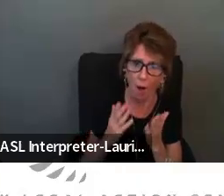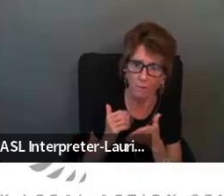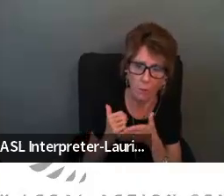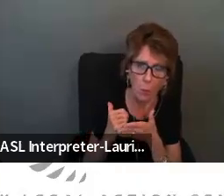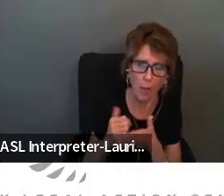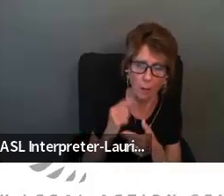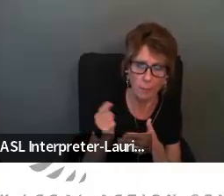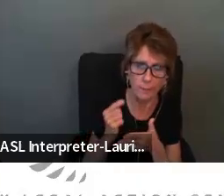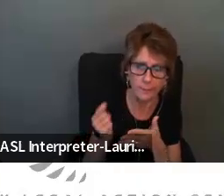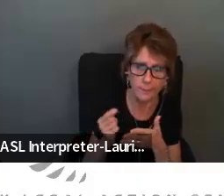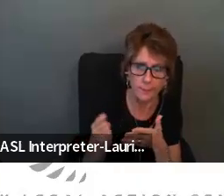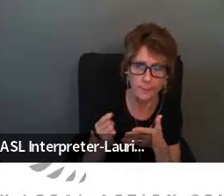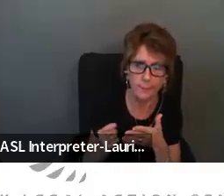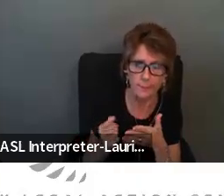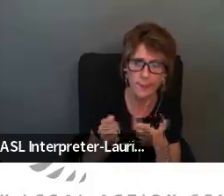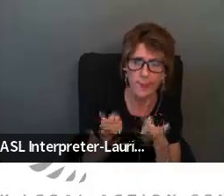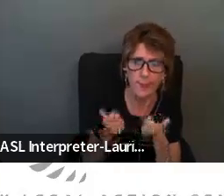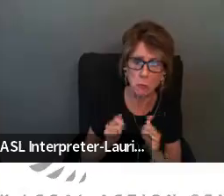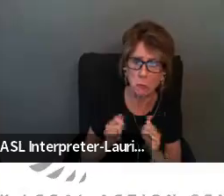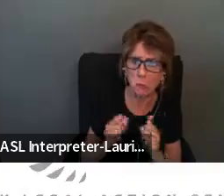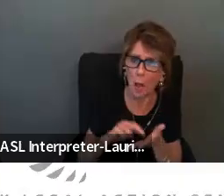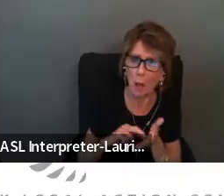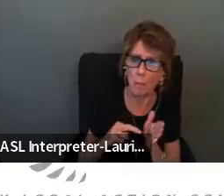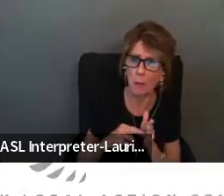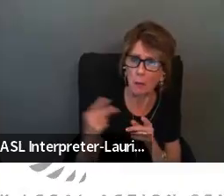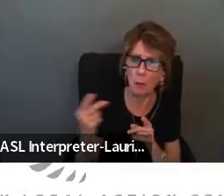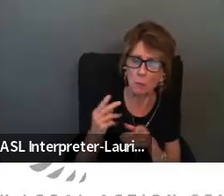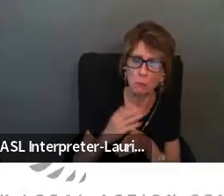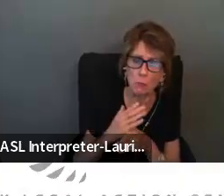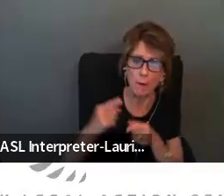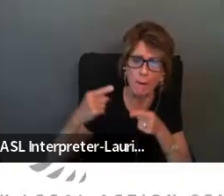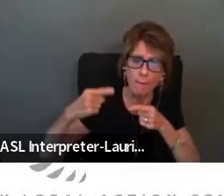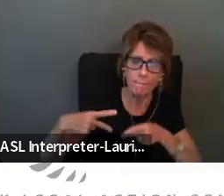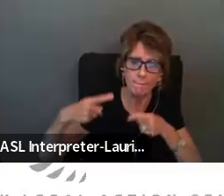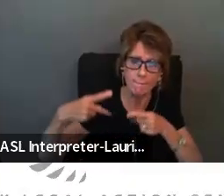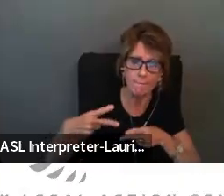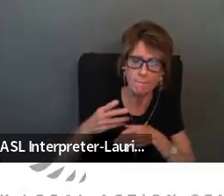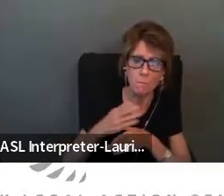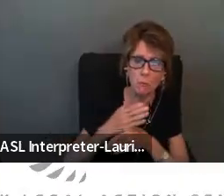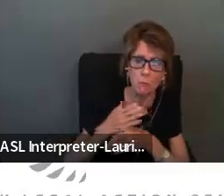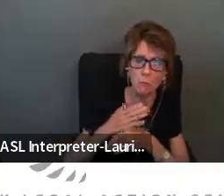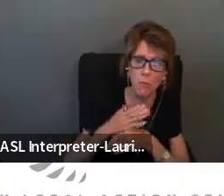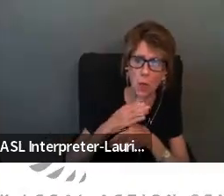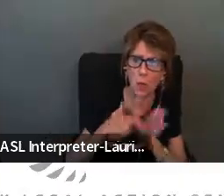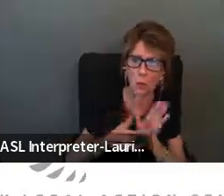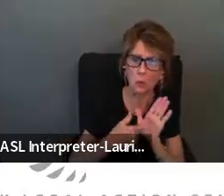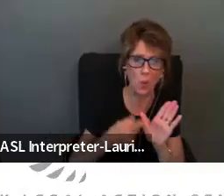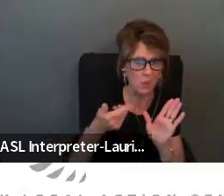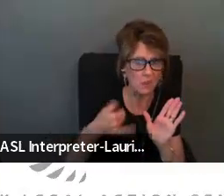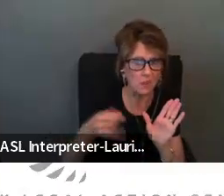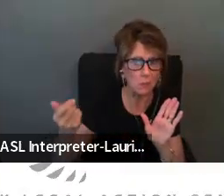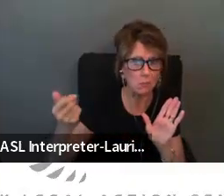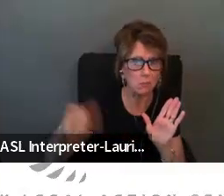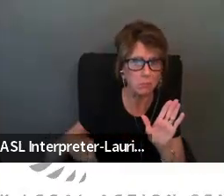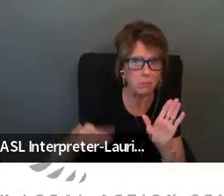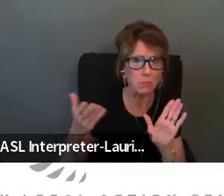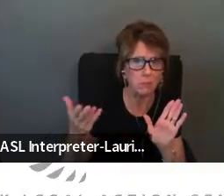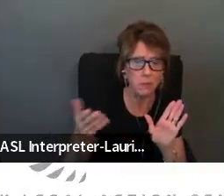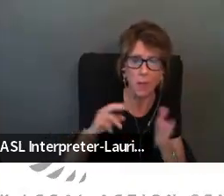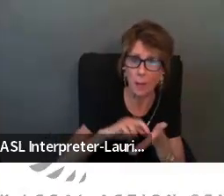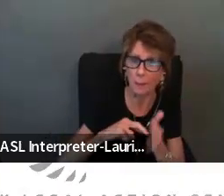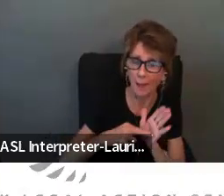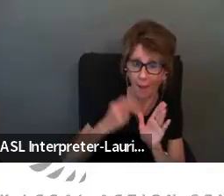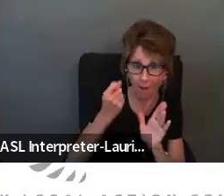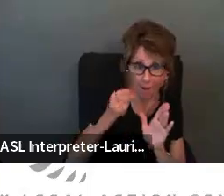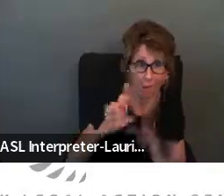willing to meet the landlord halfway in discharging their duty to accommodate. Because the duty to accommodate is theirs, it's